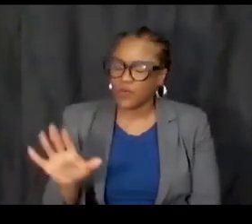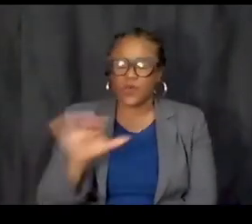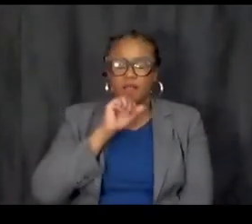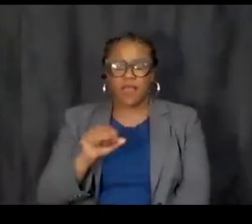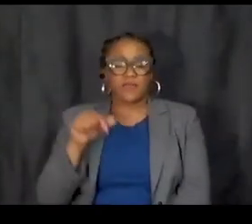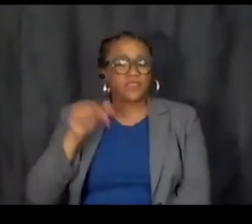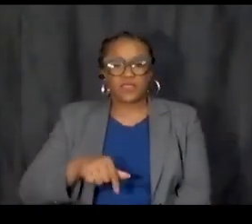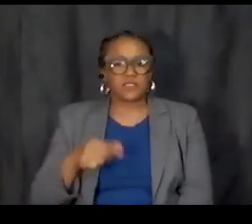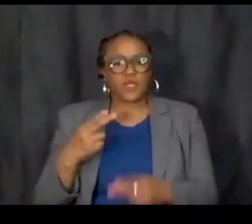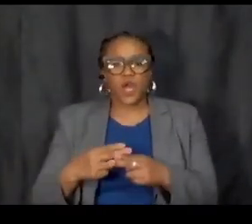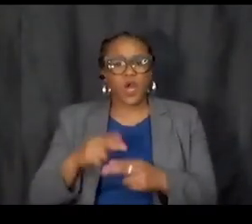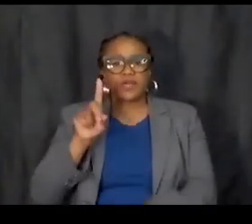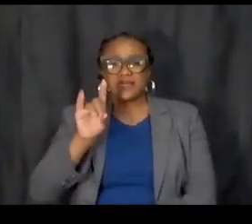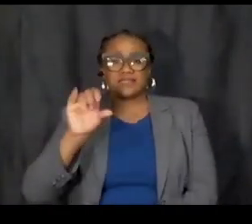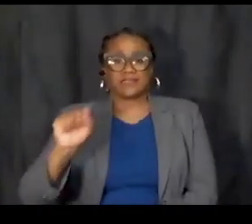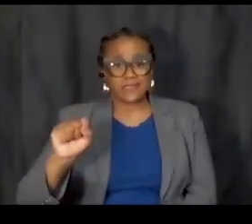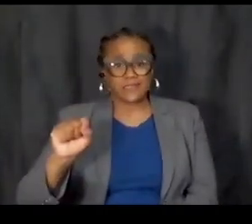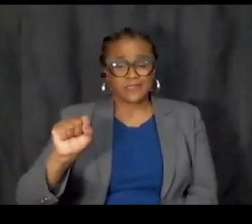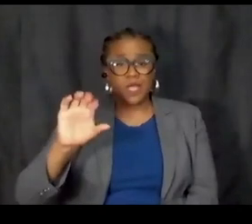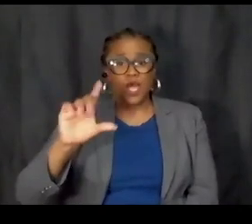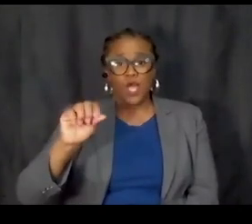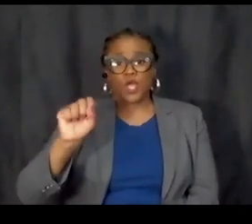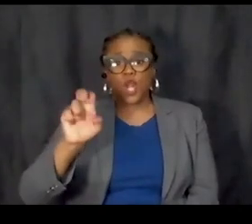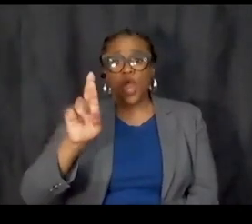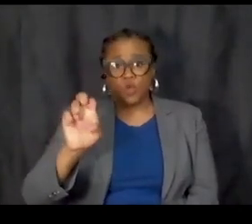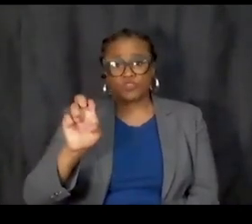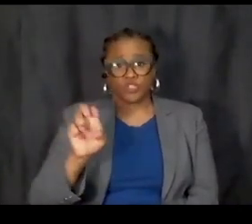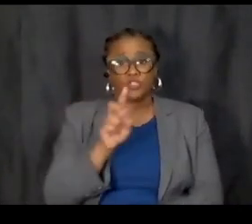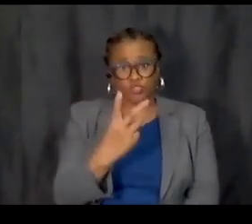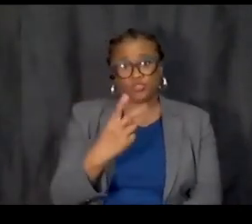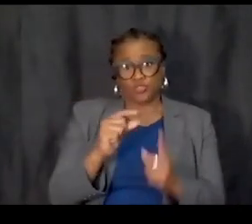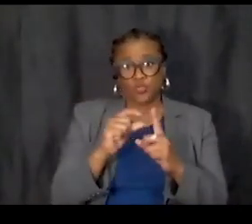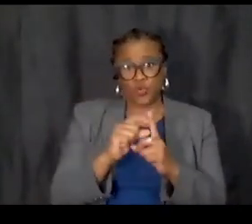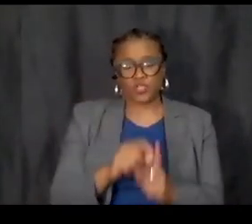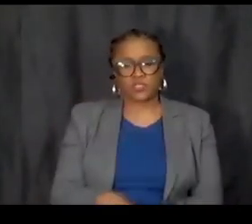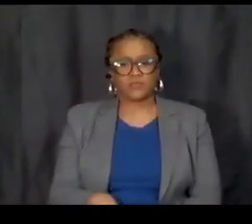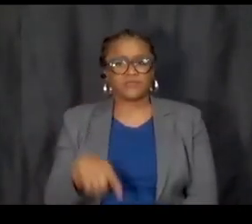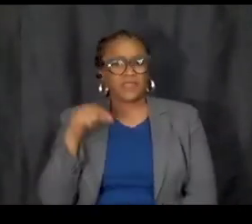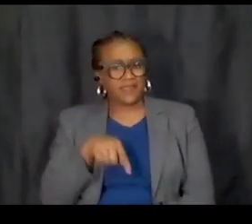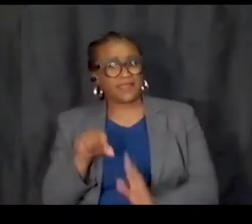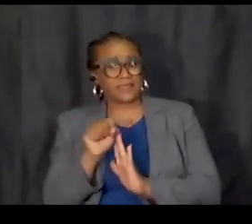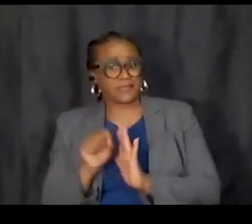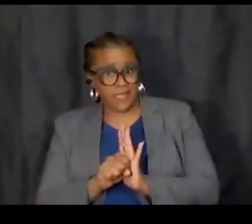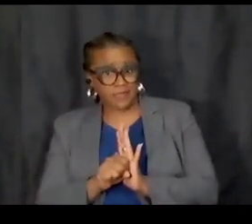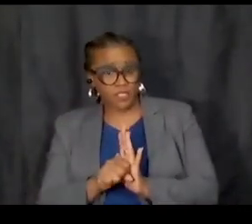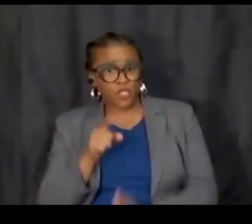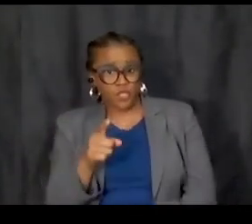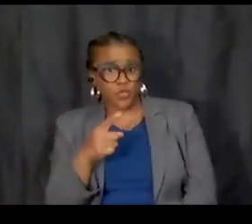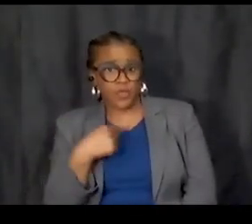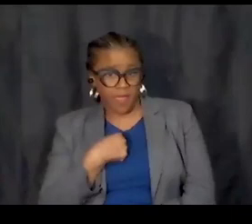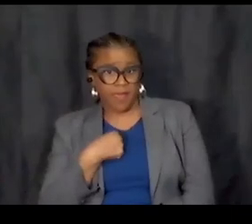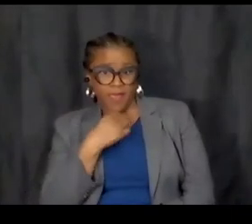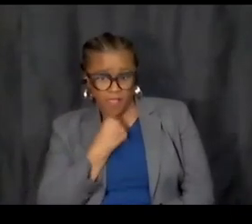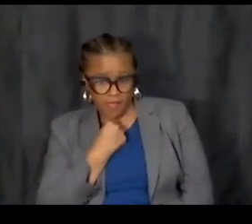Disclosure. Two words. In the States, you and I love, I am a criminal.